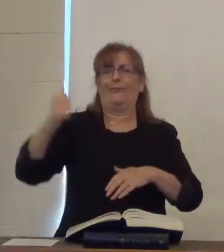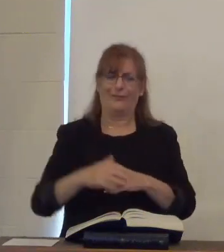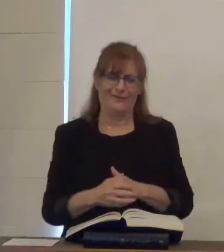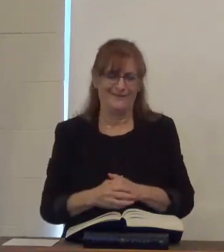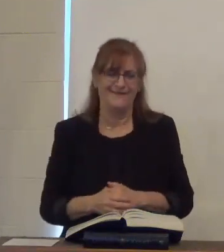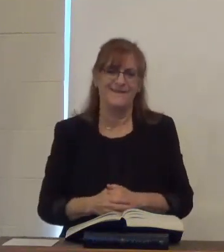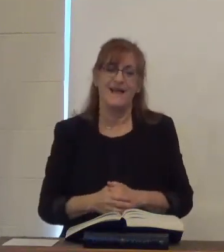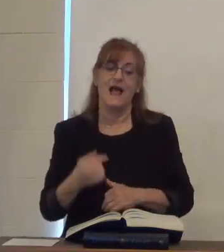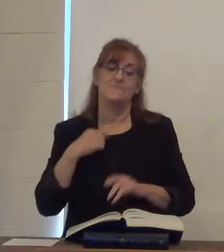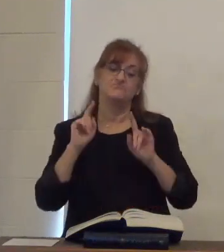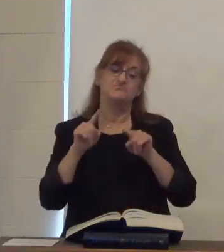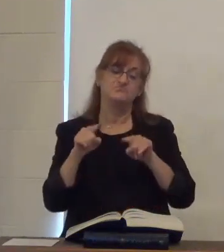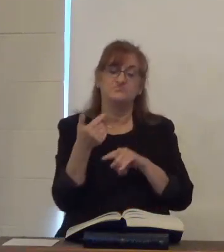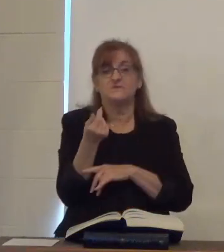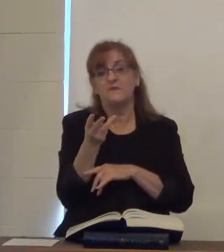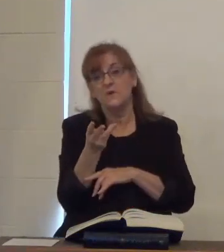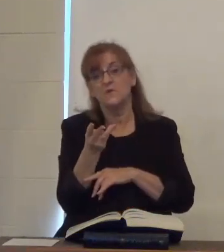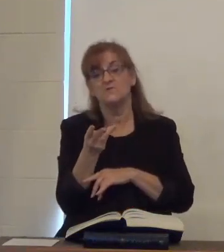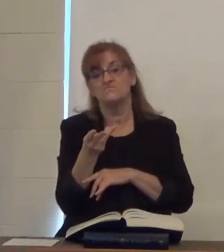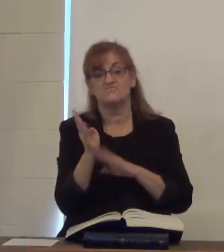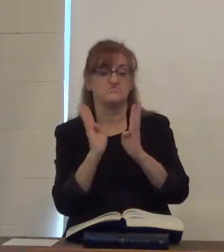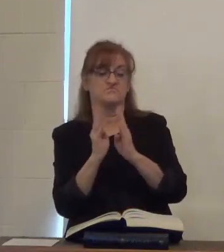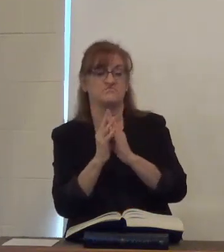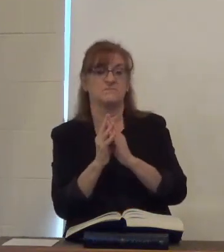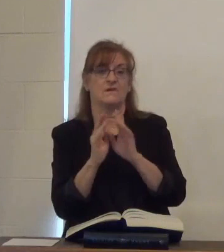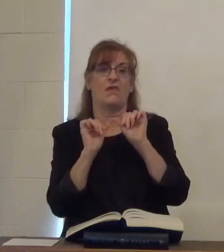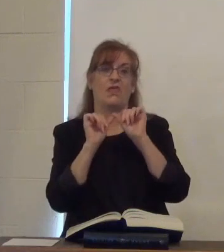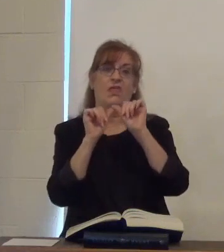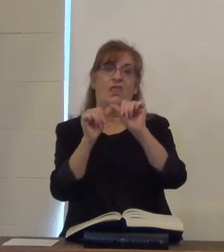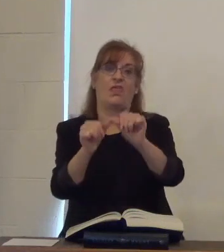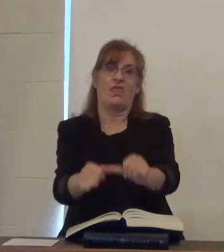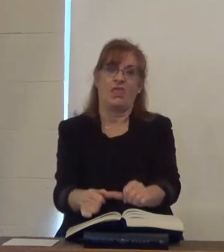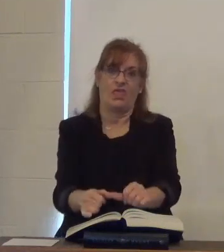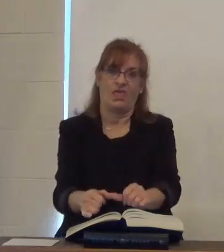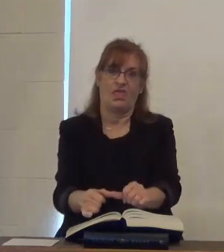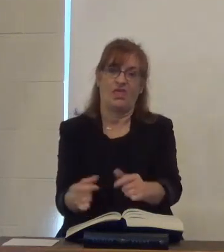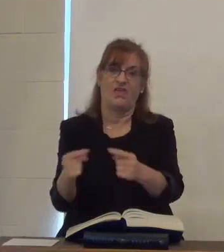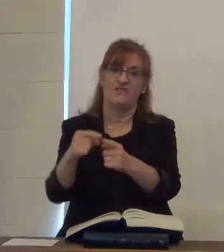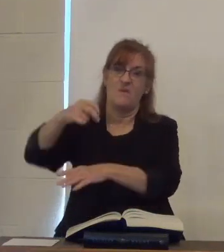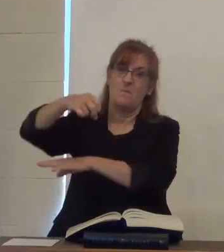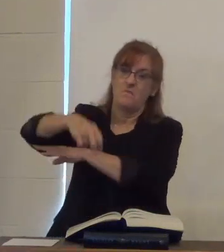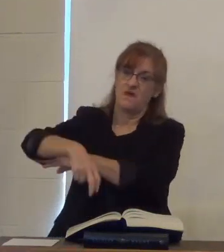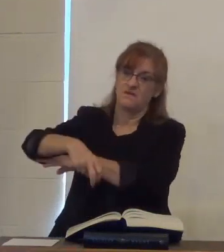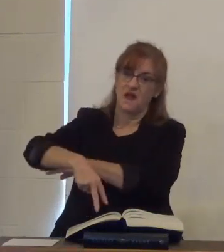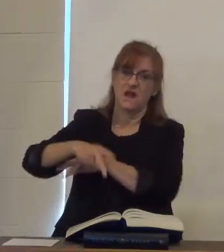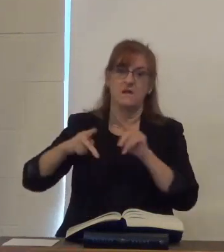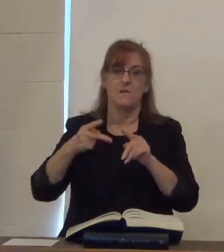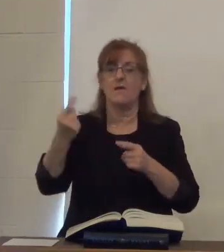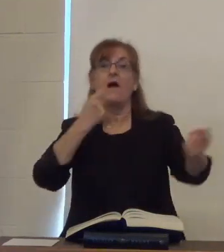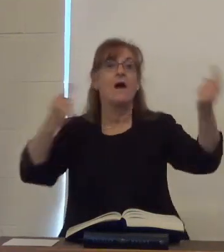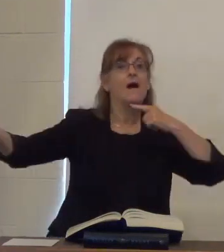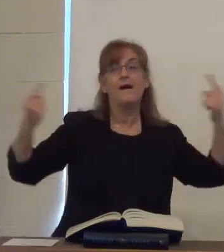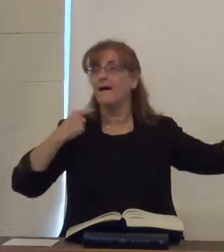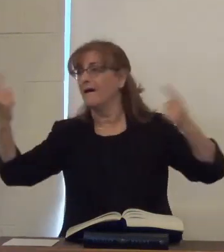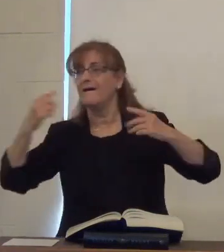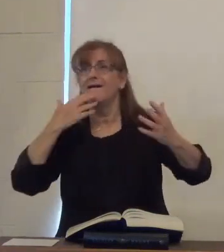I've been in a few services that have lasted until midnight. and people kept coming forward to confess their sins and